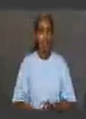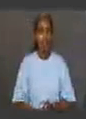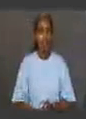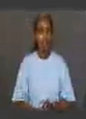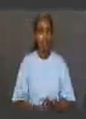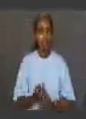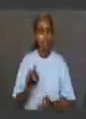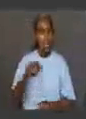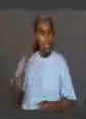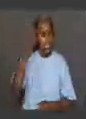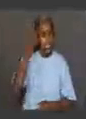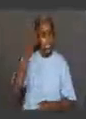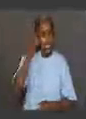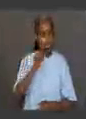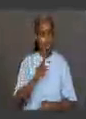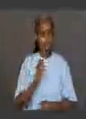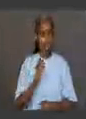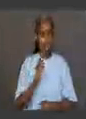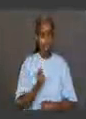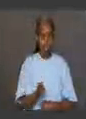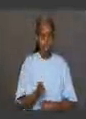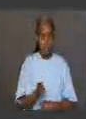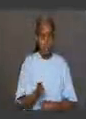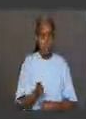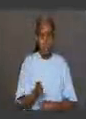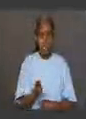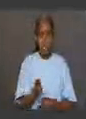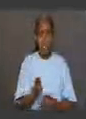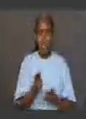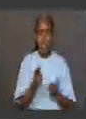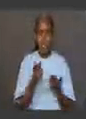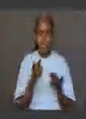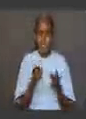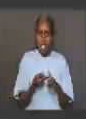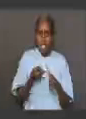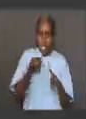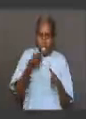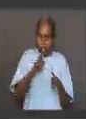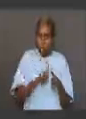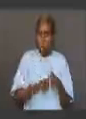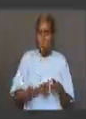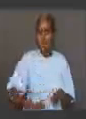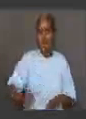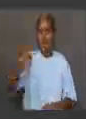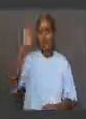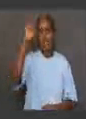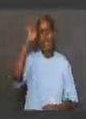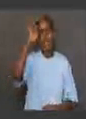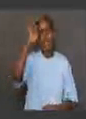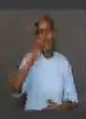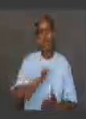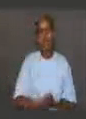We can think of logarithms as being the inverse of exponents.